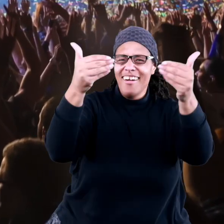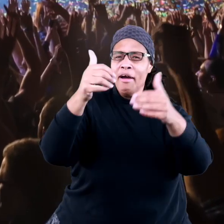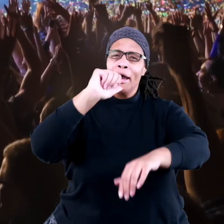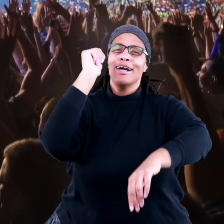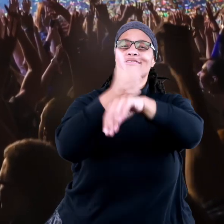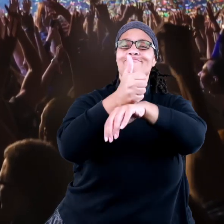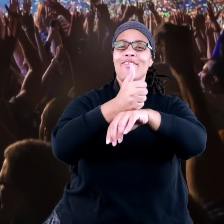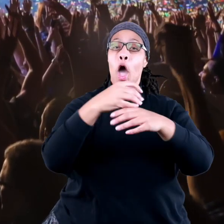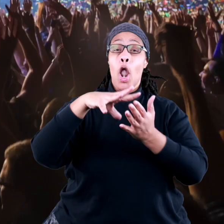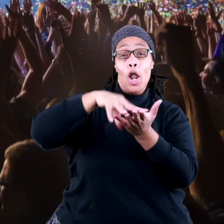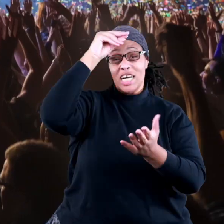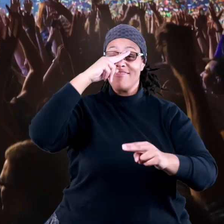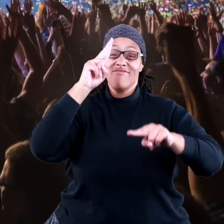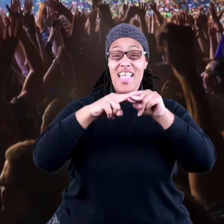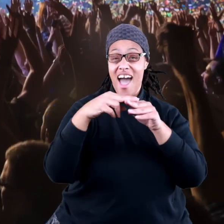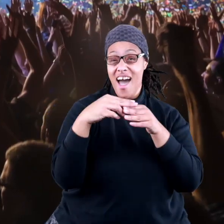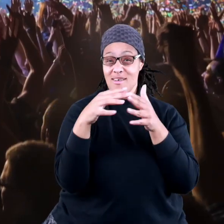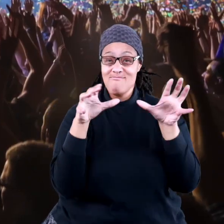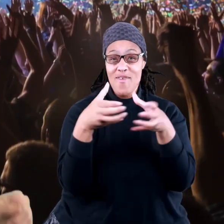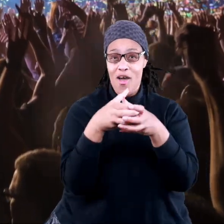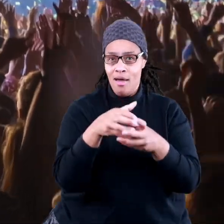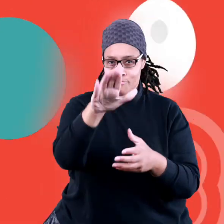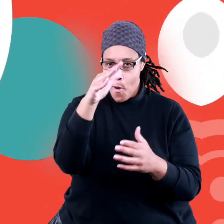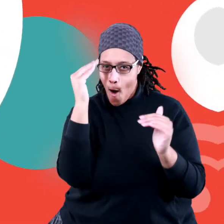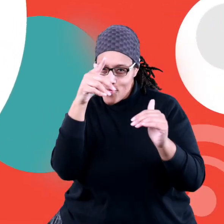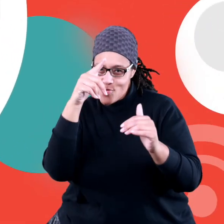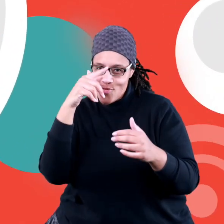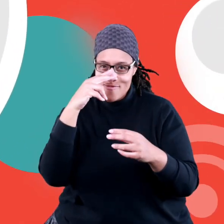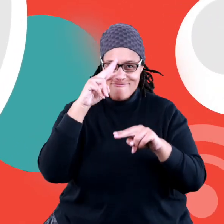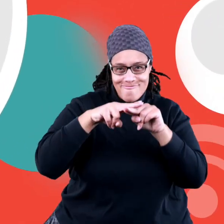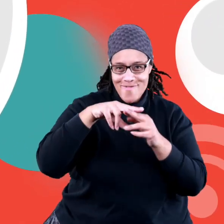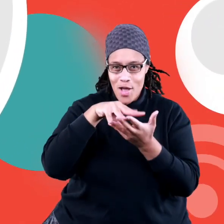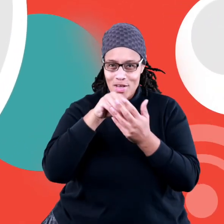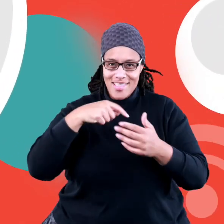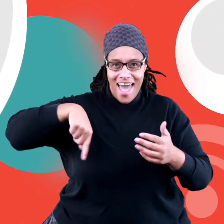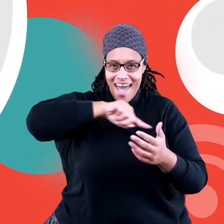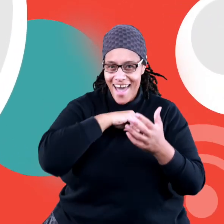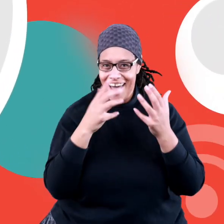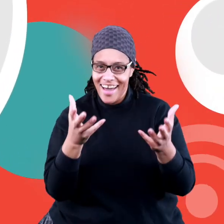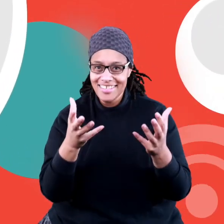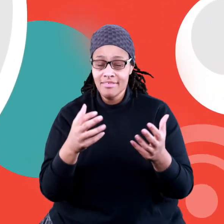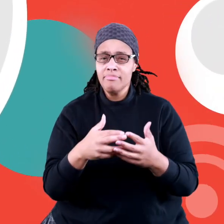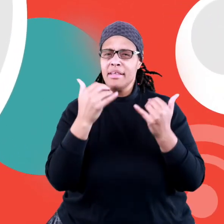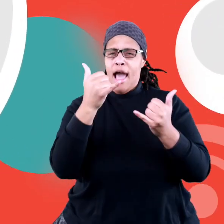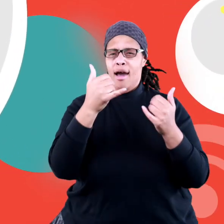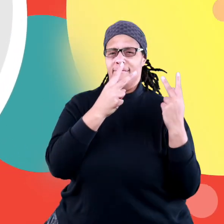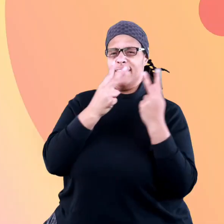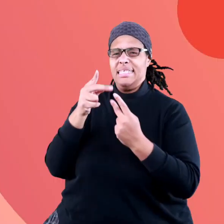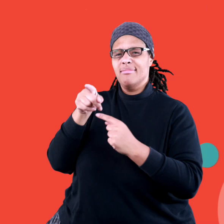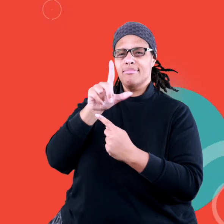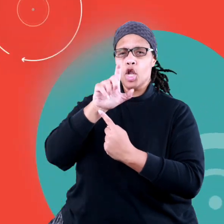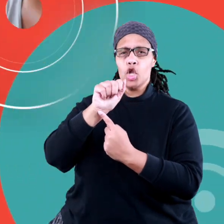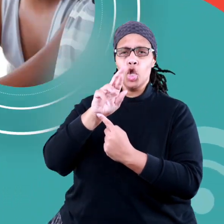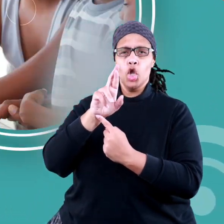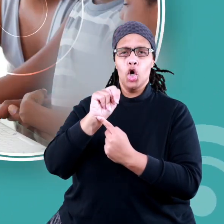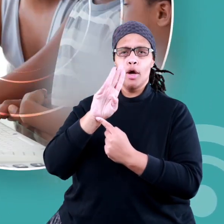get out there and start the Learning It's Fun party. Hope you had fun learning with us. Visit us